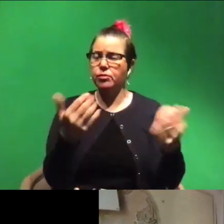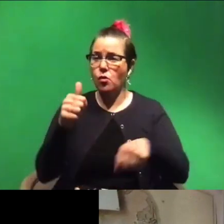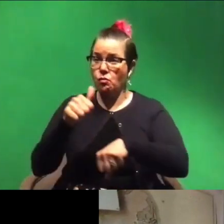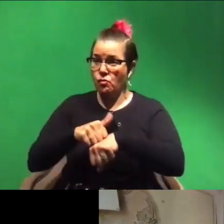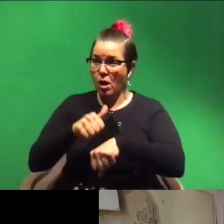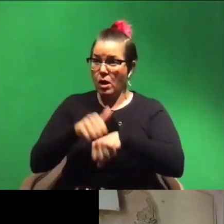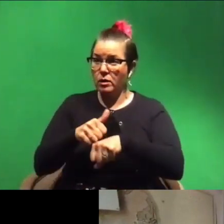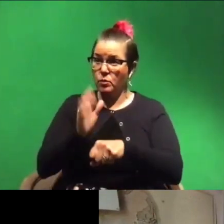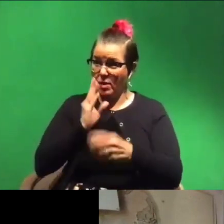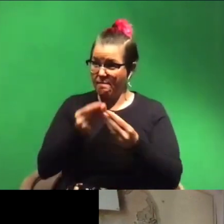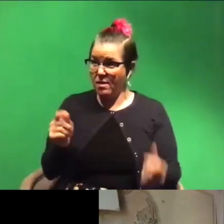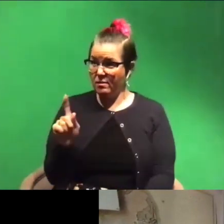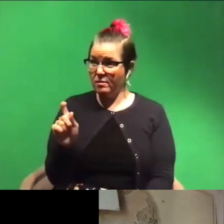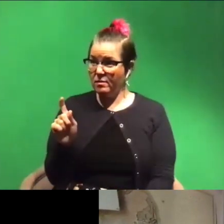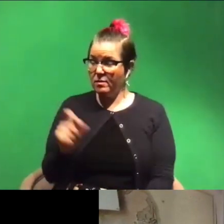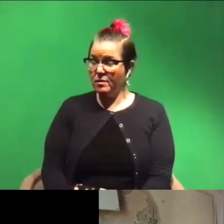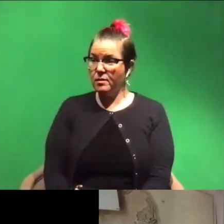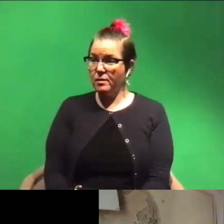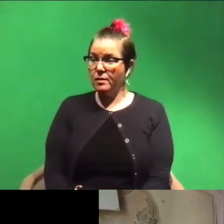ever melt?